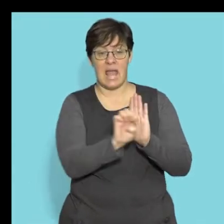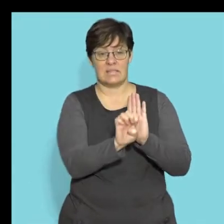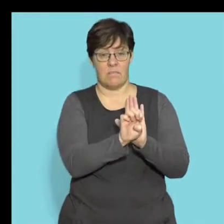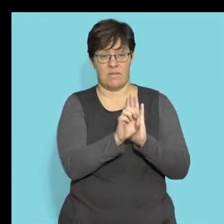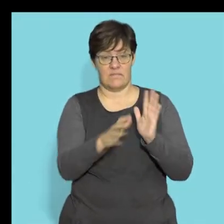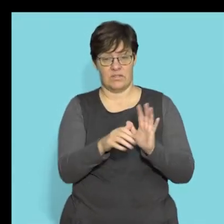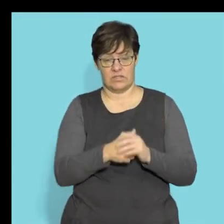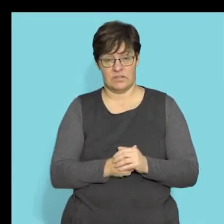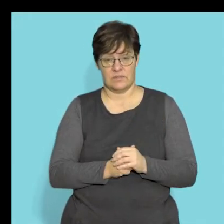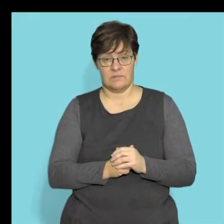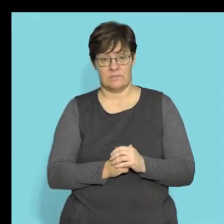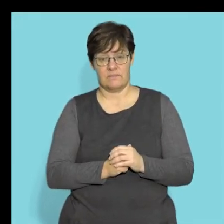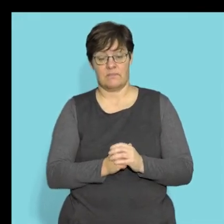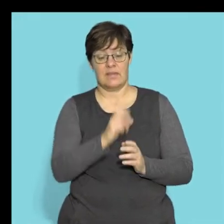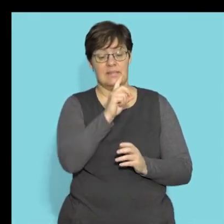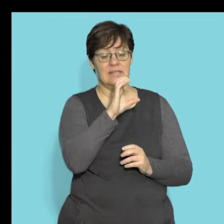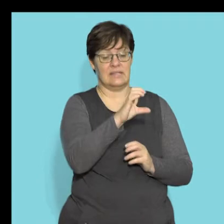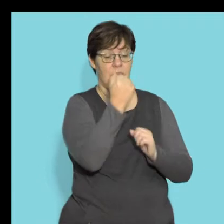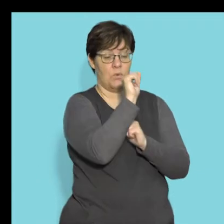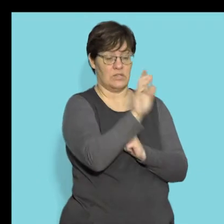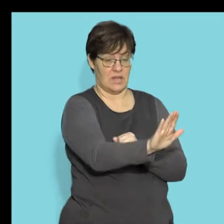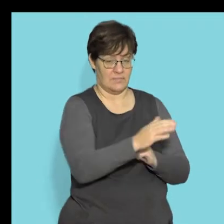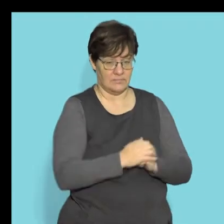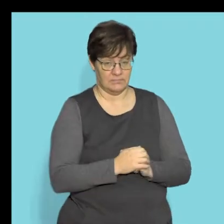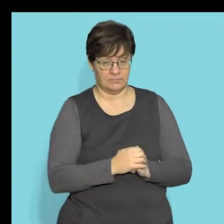we've seen an example of the